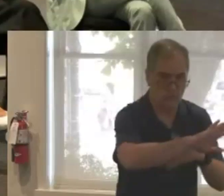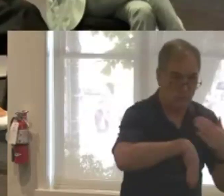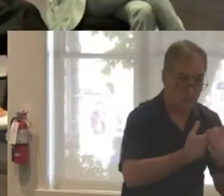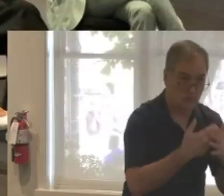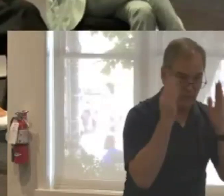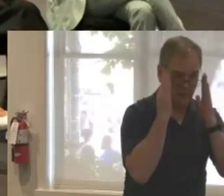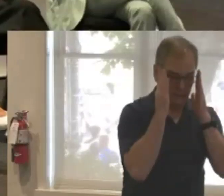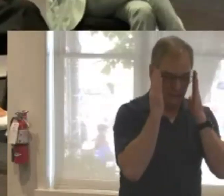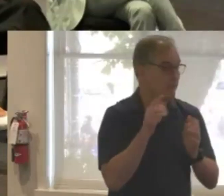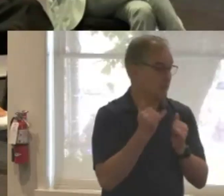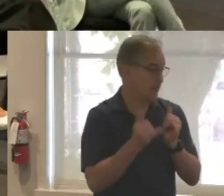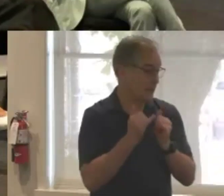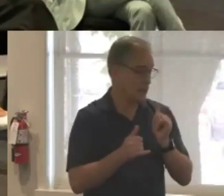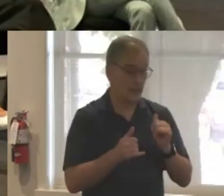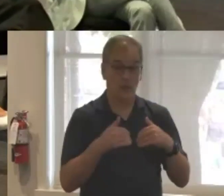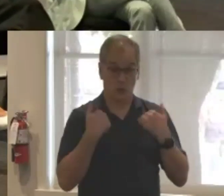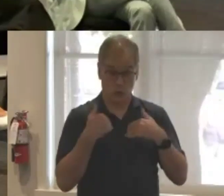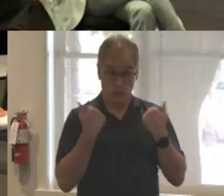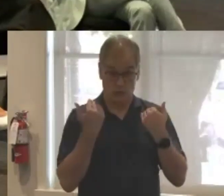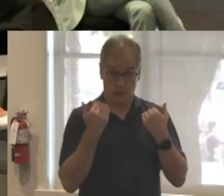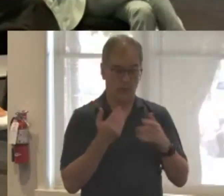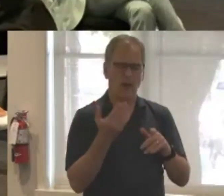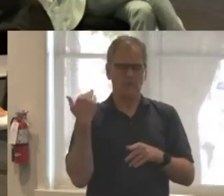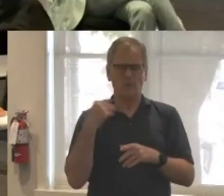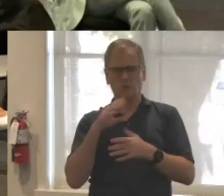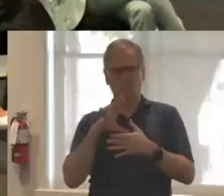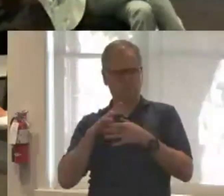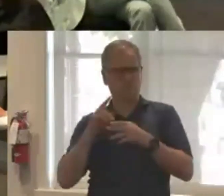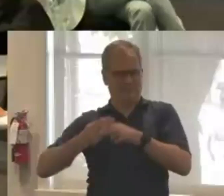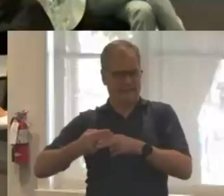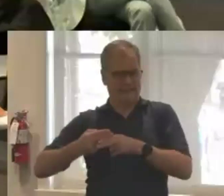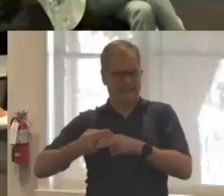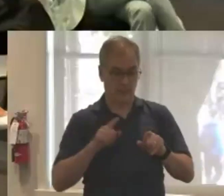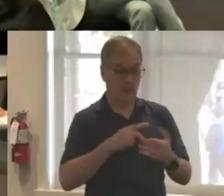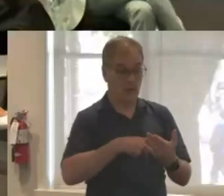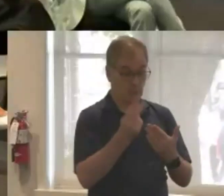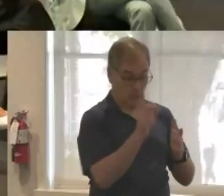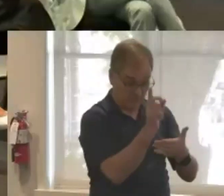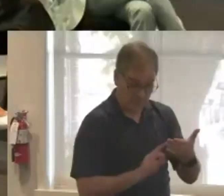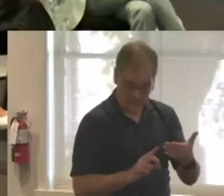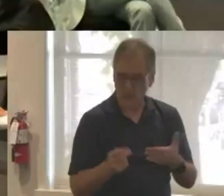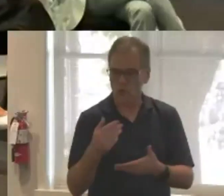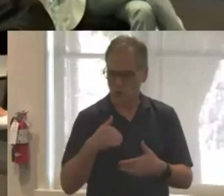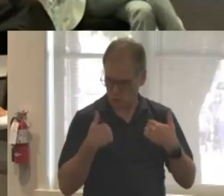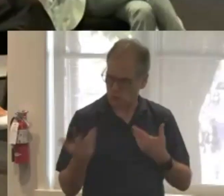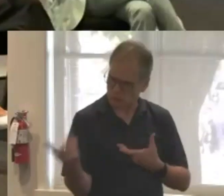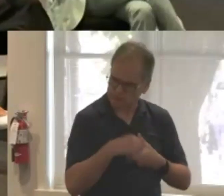even though we've covered it, we involve the youth in our program designs. Weekly mentoring activities, our Boys and Girls Empowerment programs, giving youth